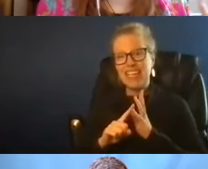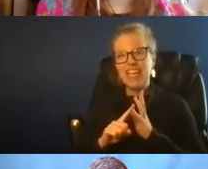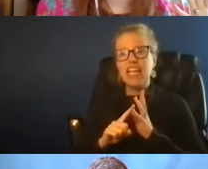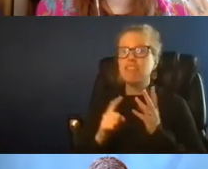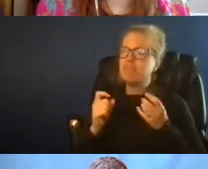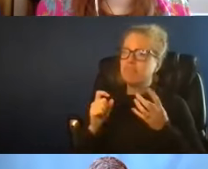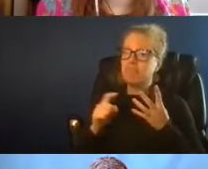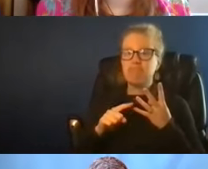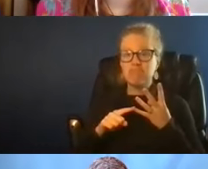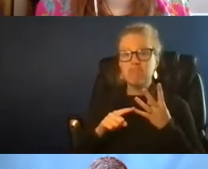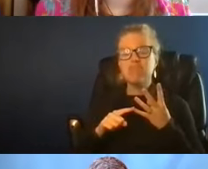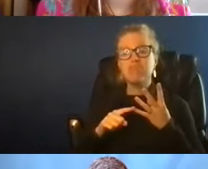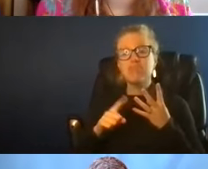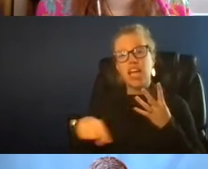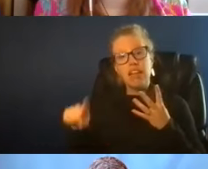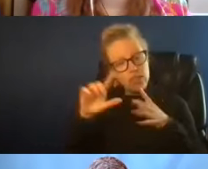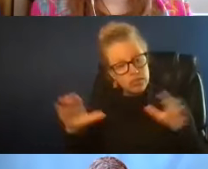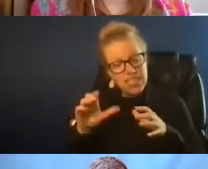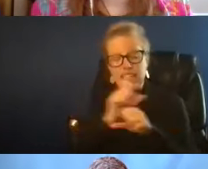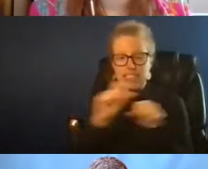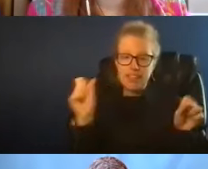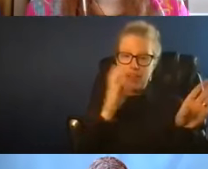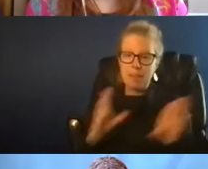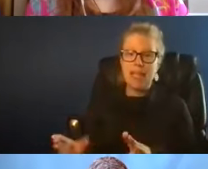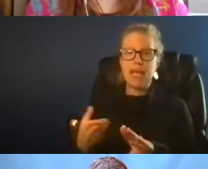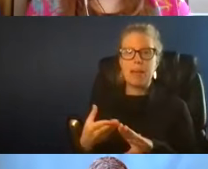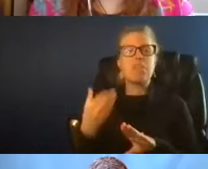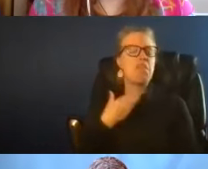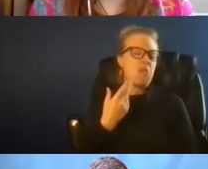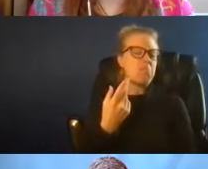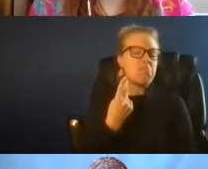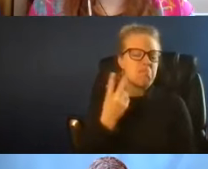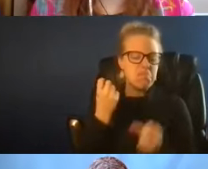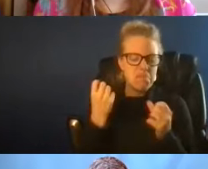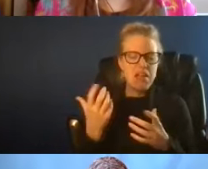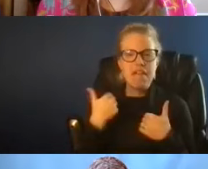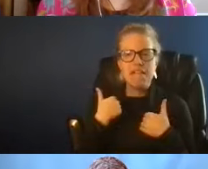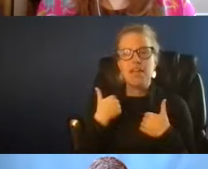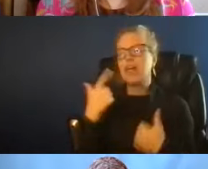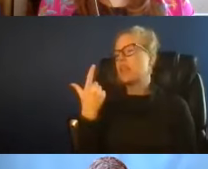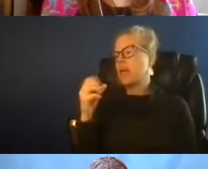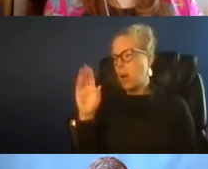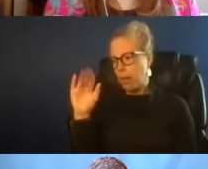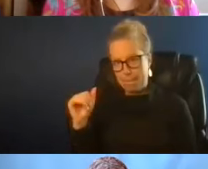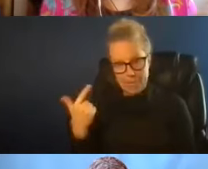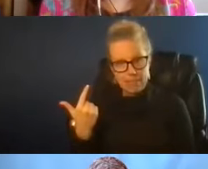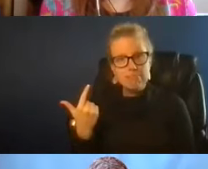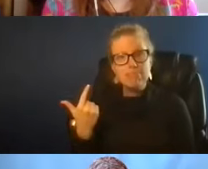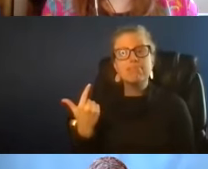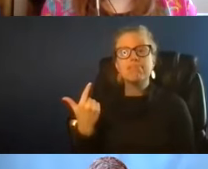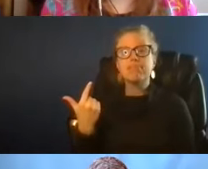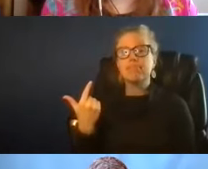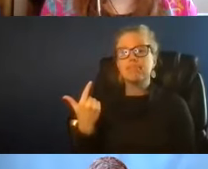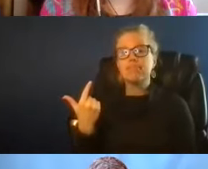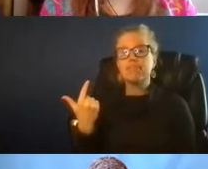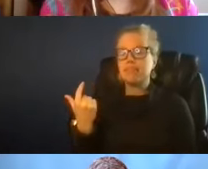if you've done safety plans before, like a lot of us have, we know about the go bag. So the little pack,